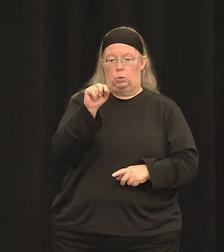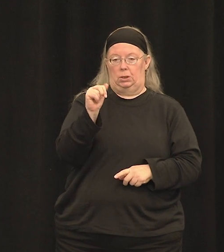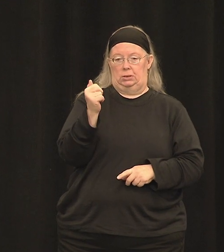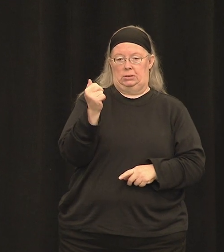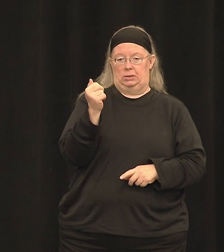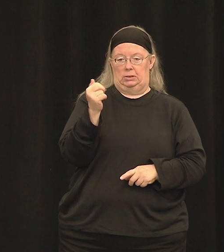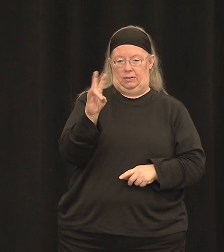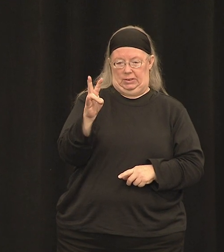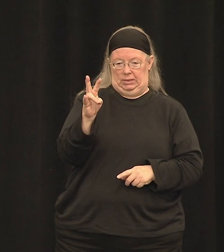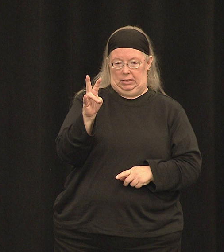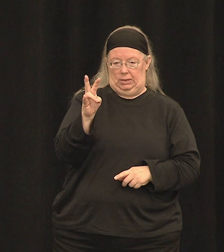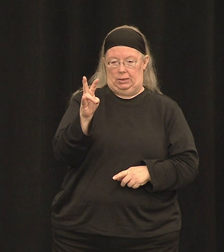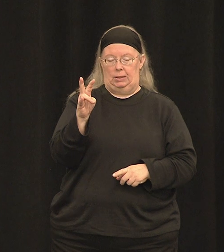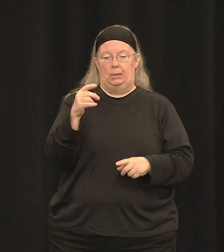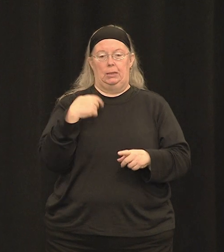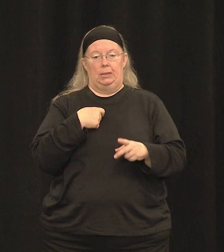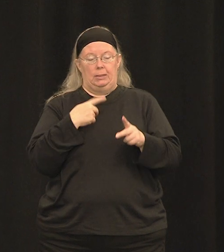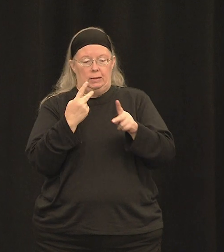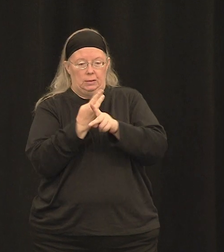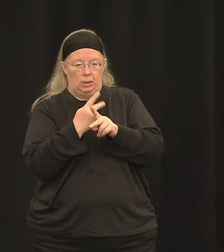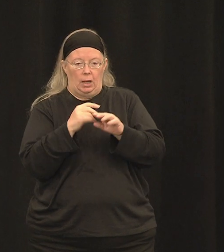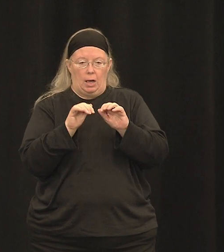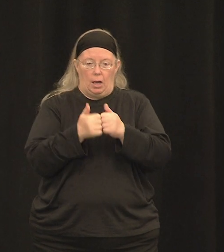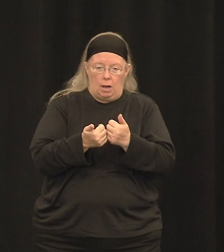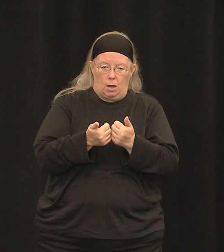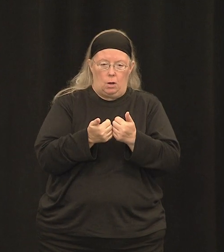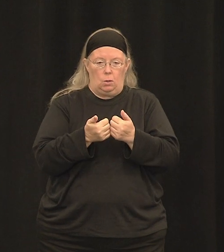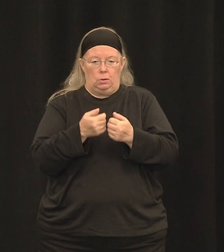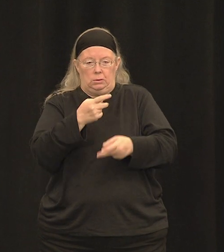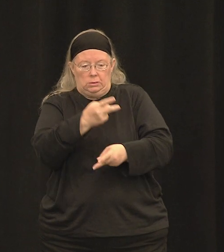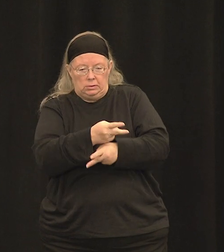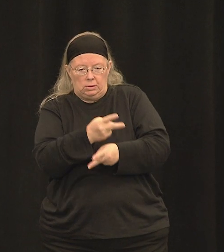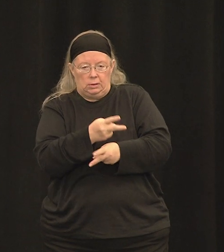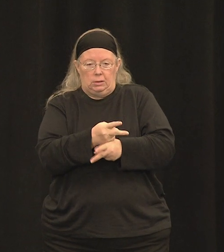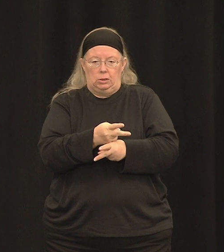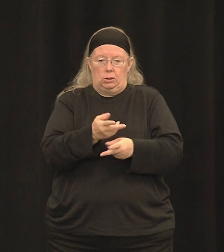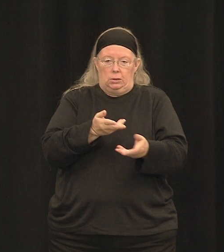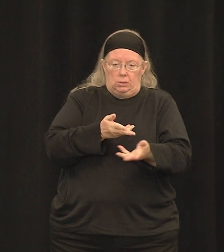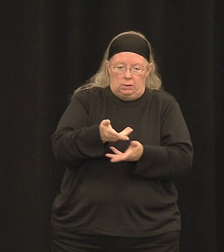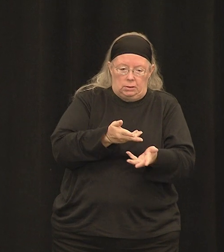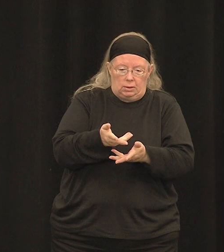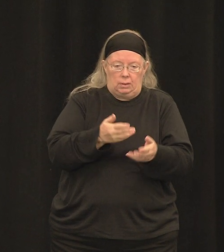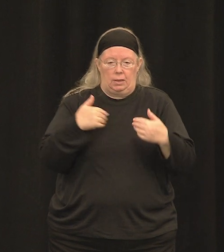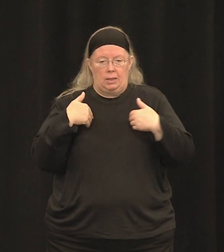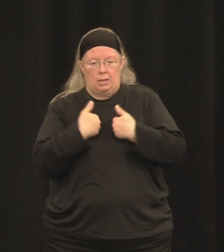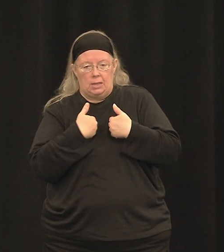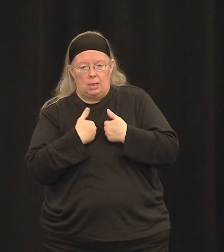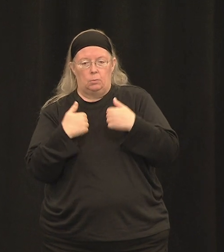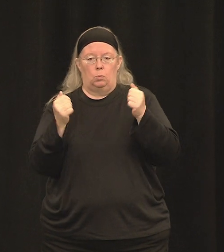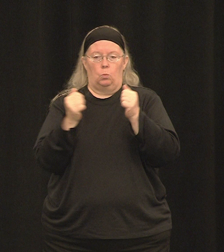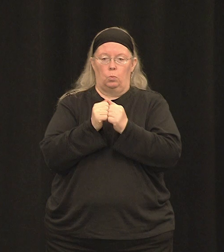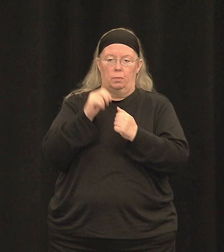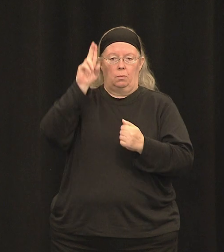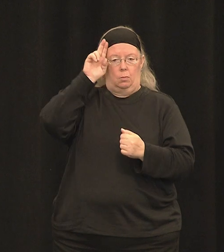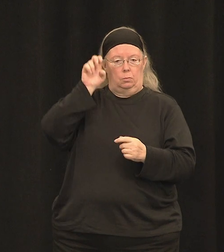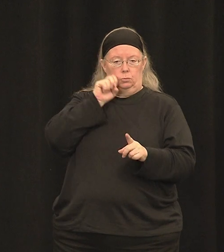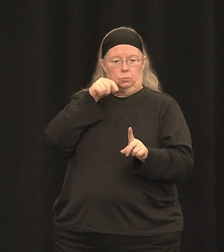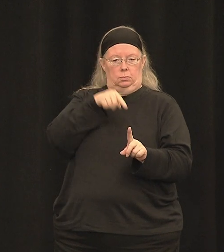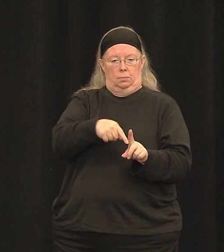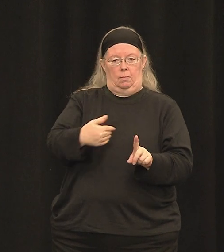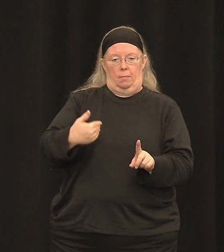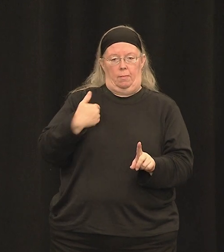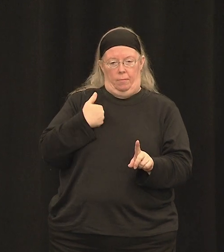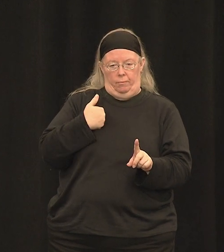and breed animals that have the challenges of Usher syndrome. But we now have an established breeding herd at 2